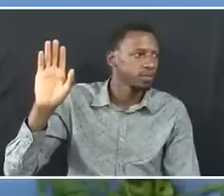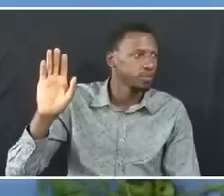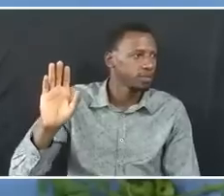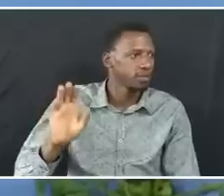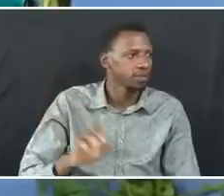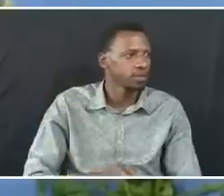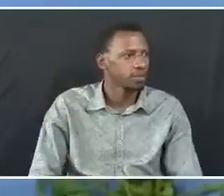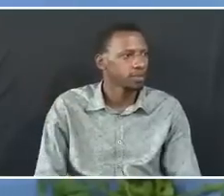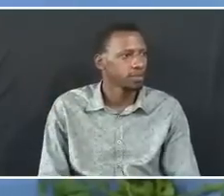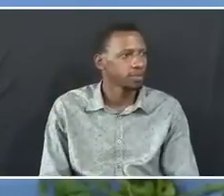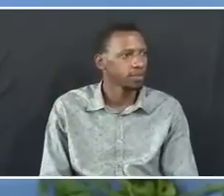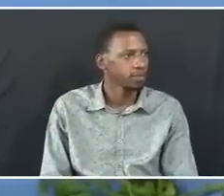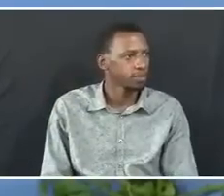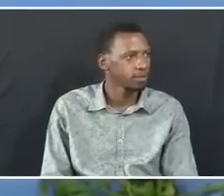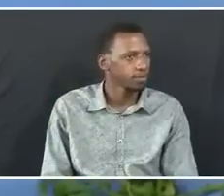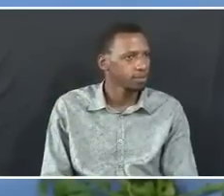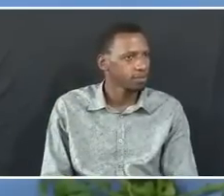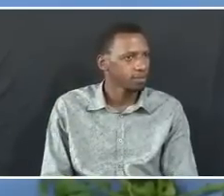Three.